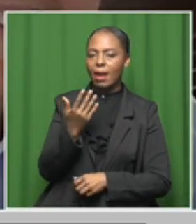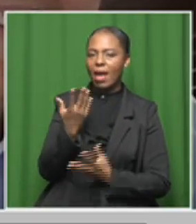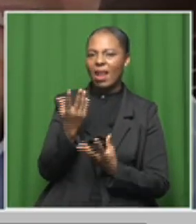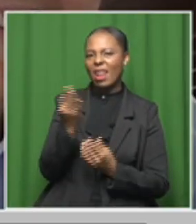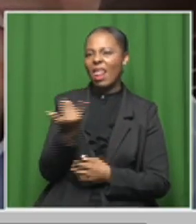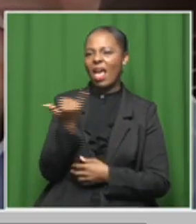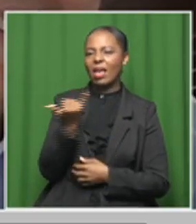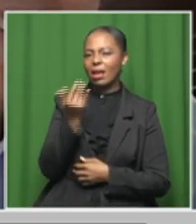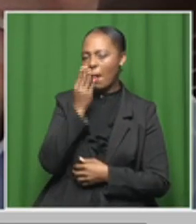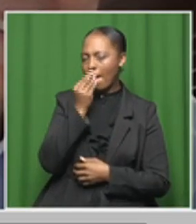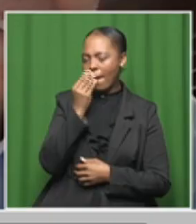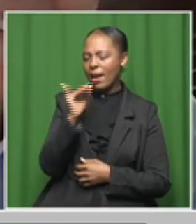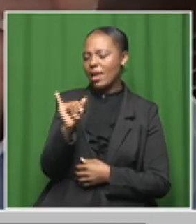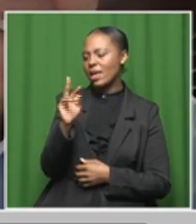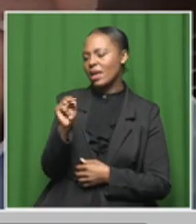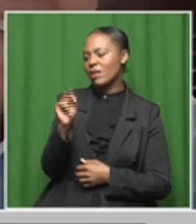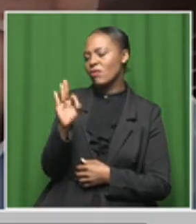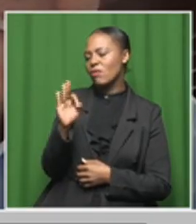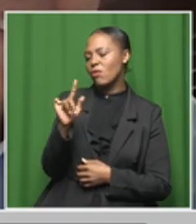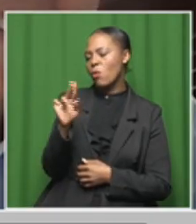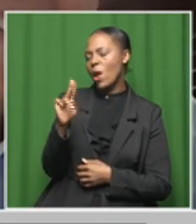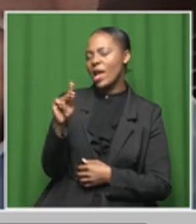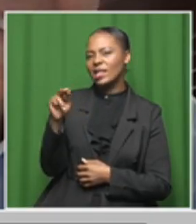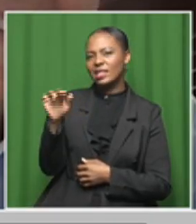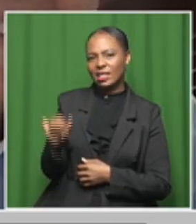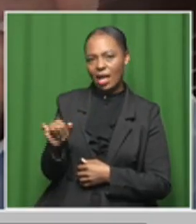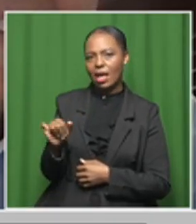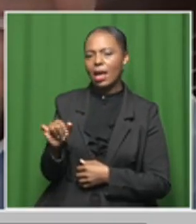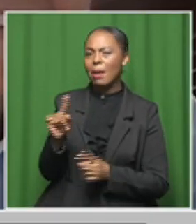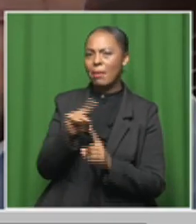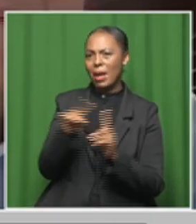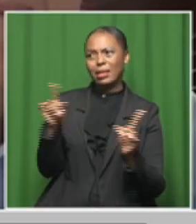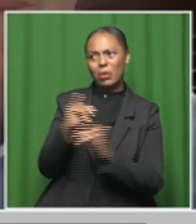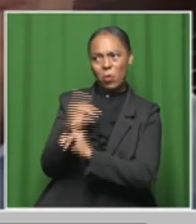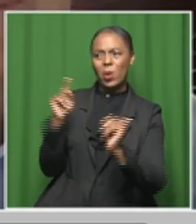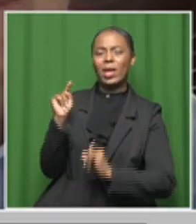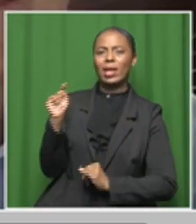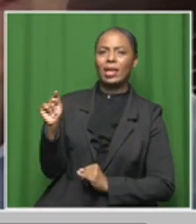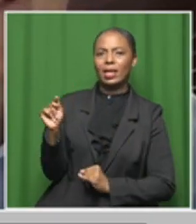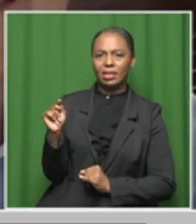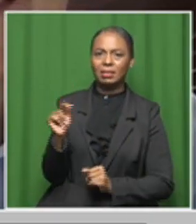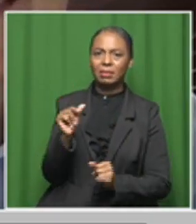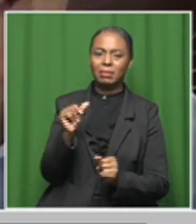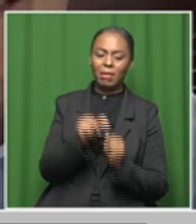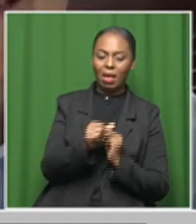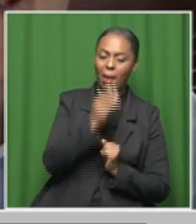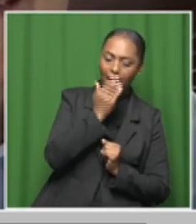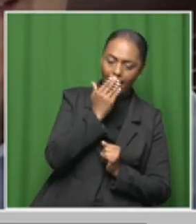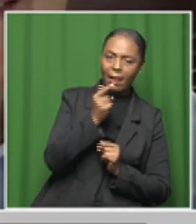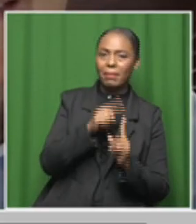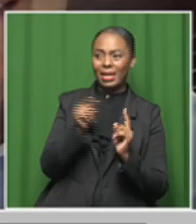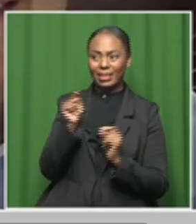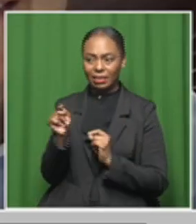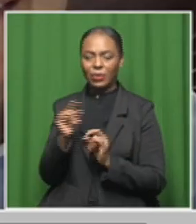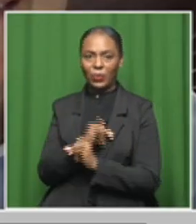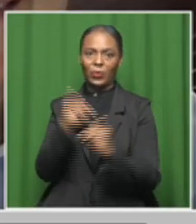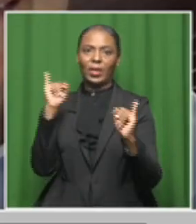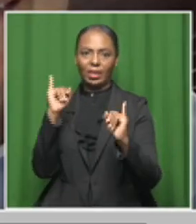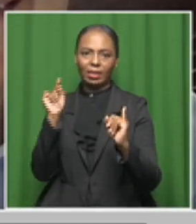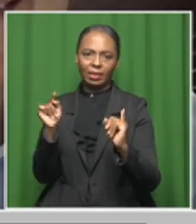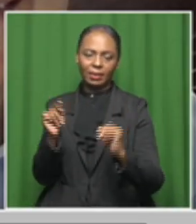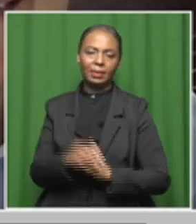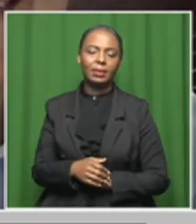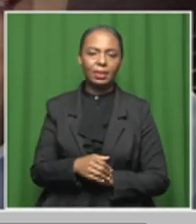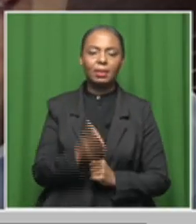it's never nice. It's nasty to have the flu. And I think it's important to differentiate, and we always do, but I suppose let's get back to